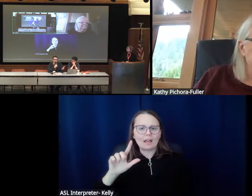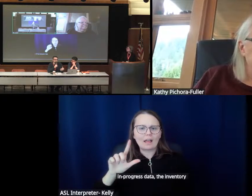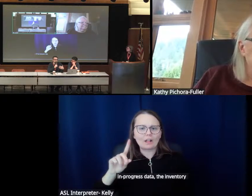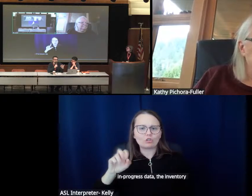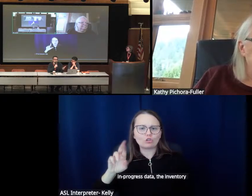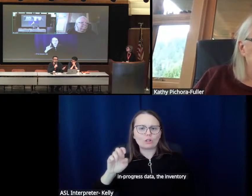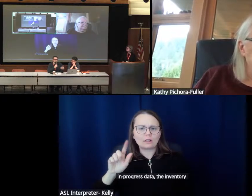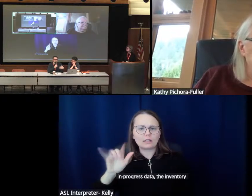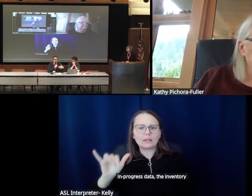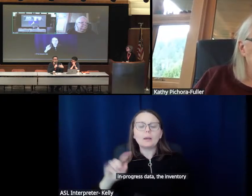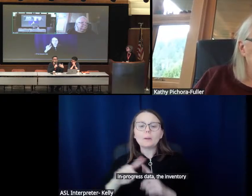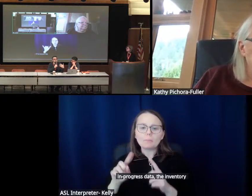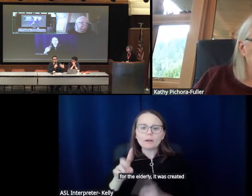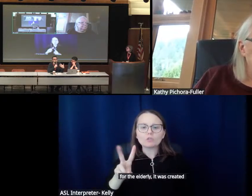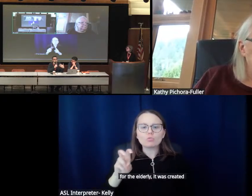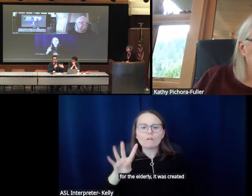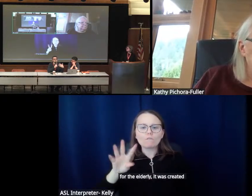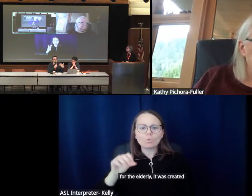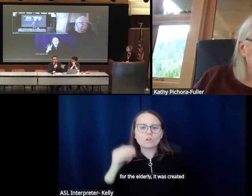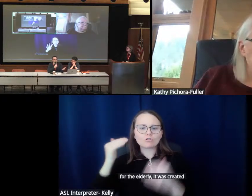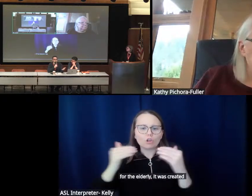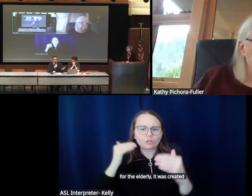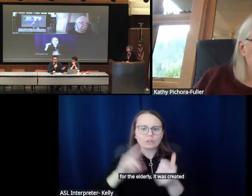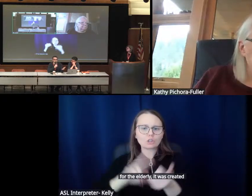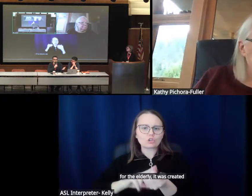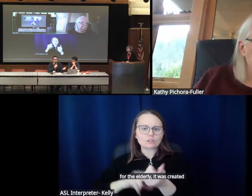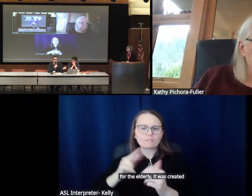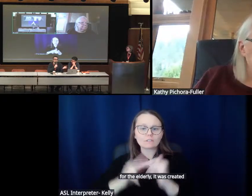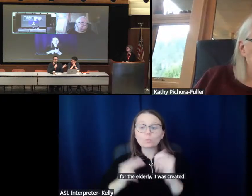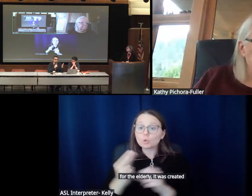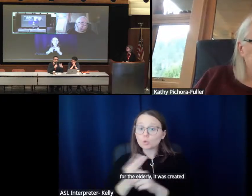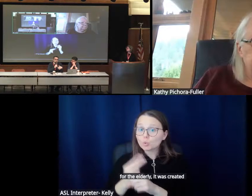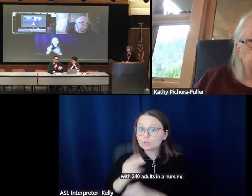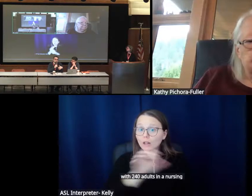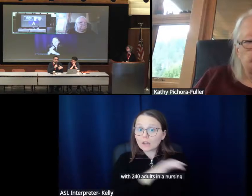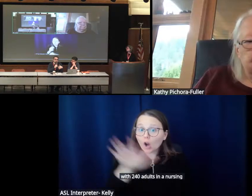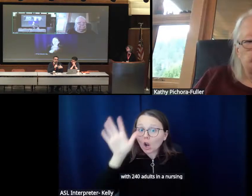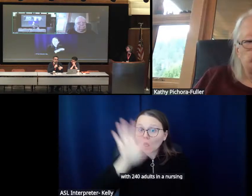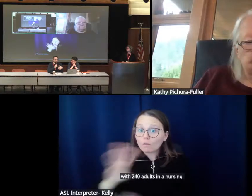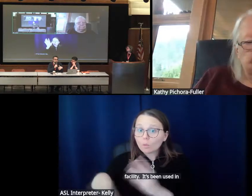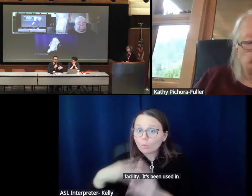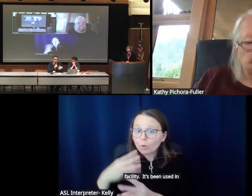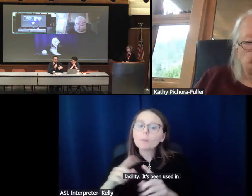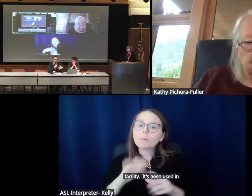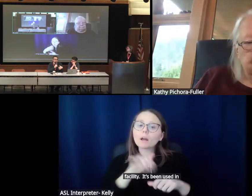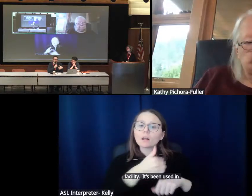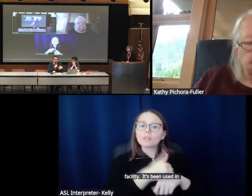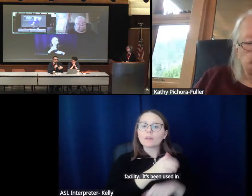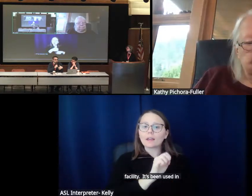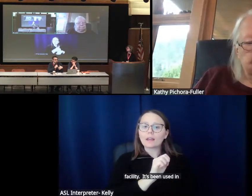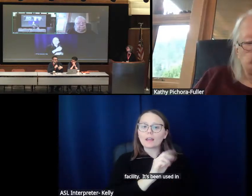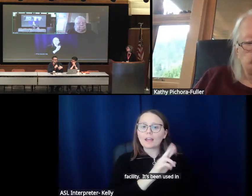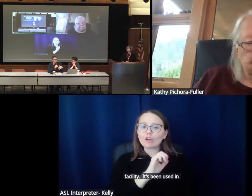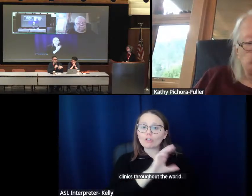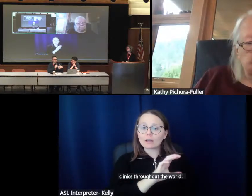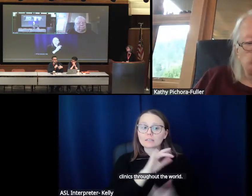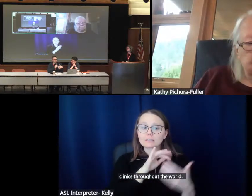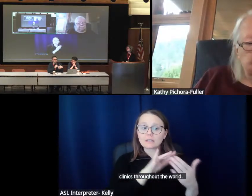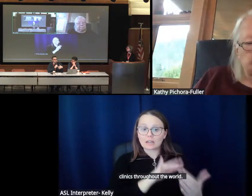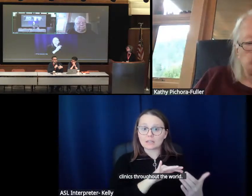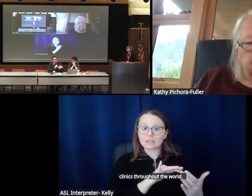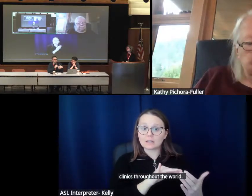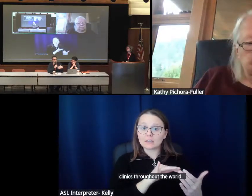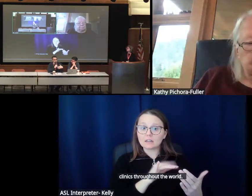adults in a nursing facility. It's been used in clinics throughout the world, but when we implemented it in the ERIC study, atherosclerosis risk in communities,